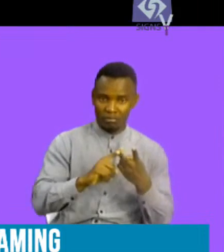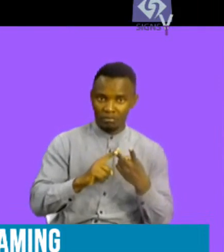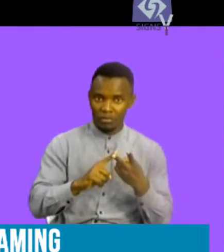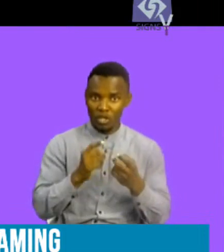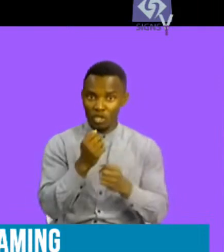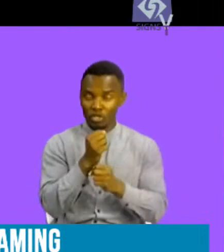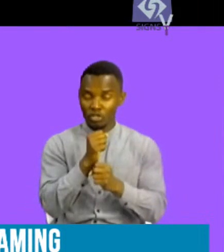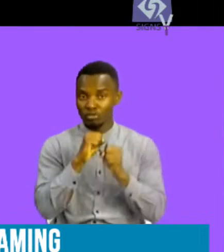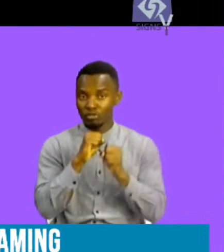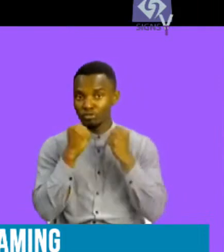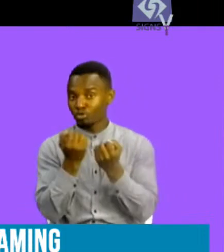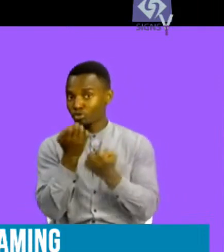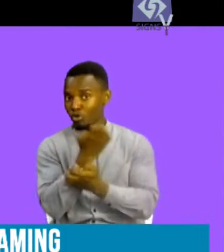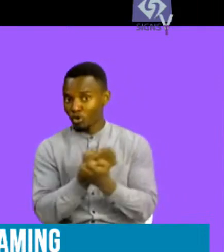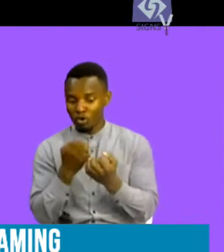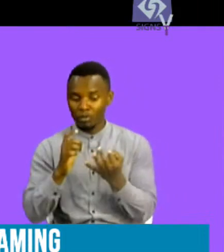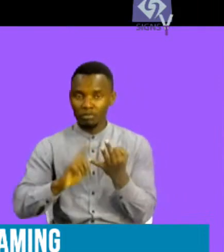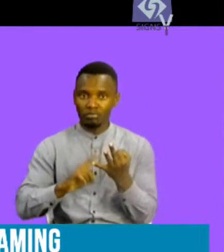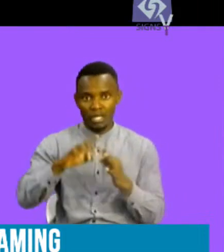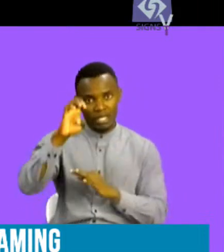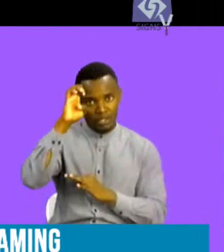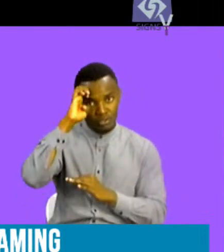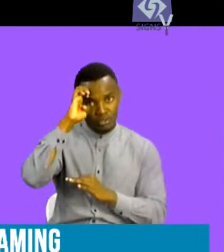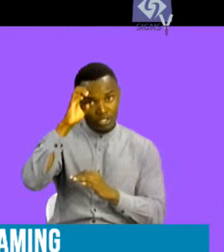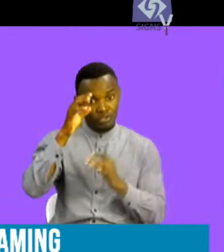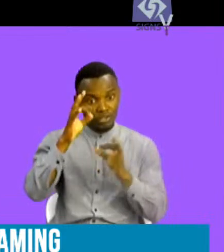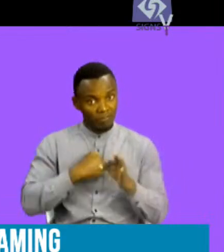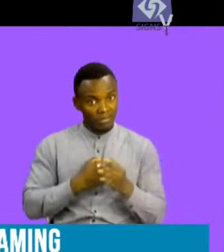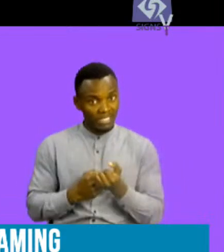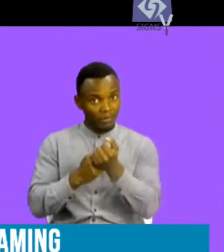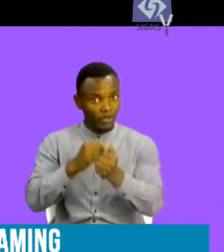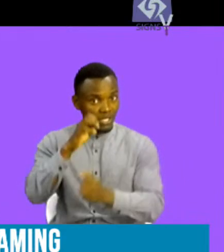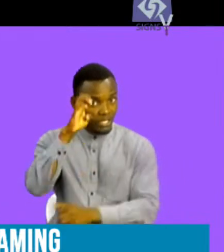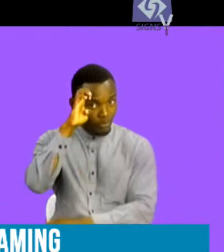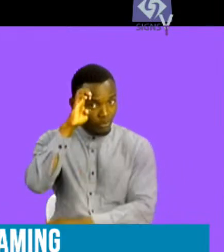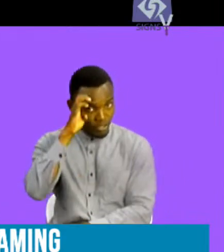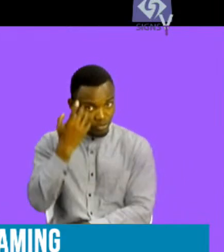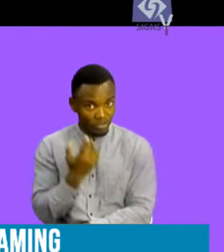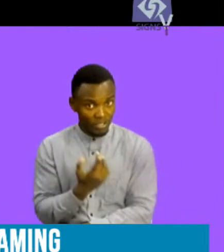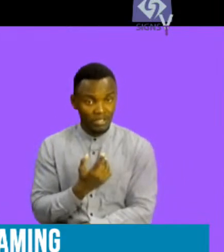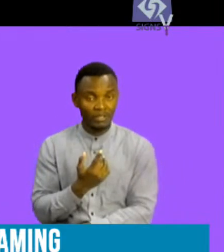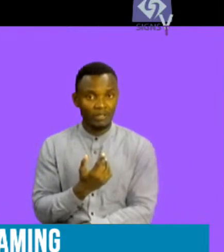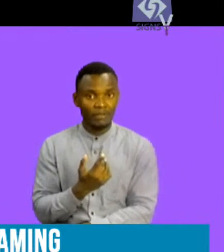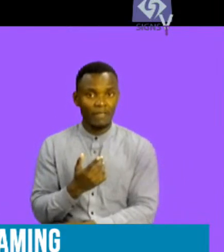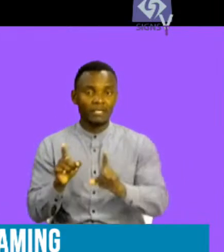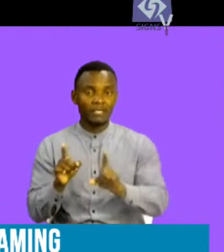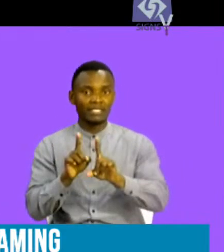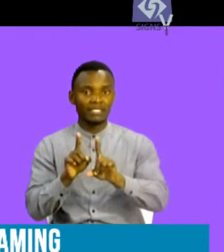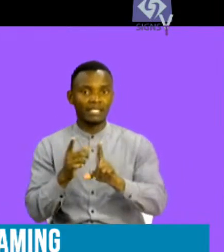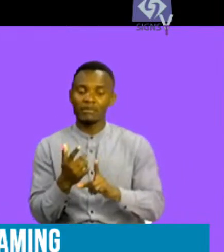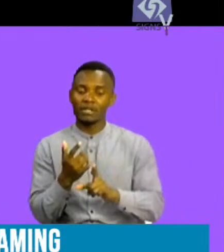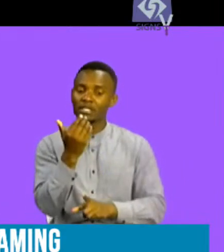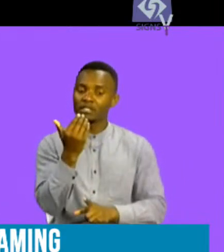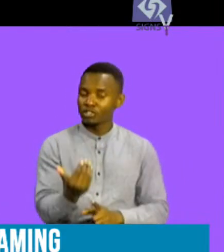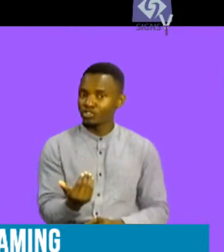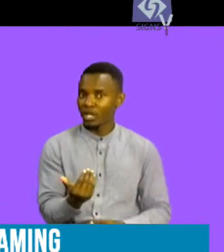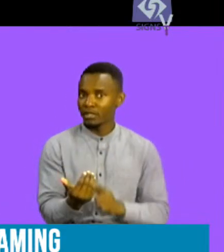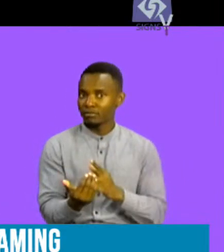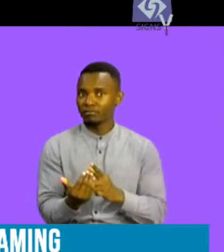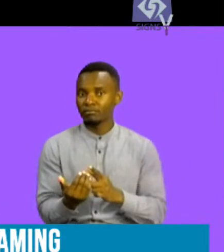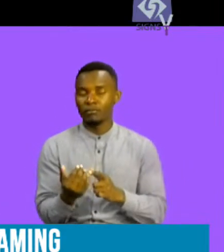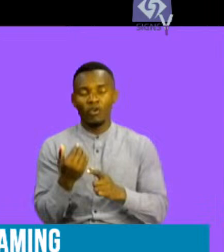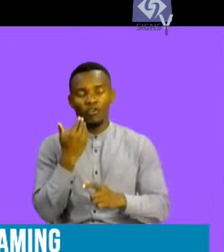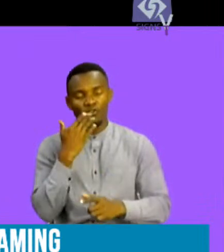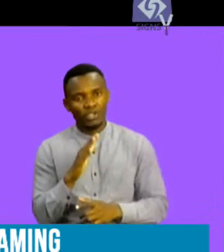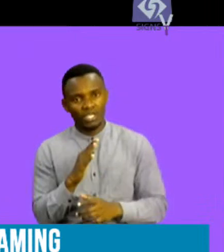doing education. And so if I support education, and the child possibly does class